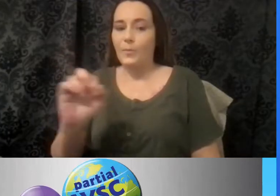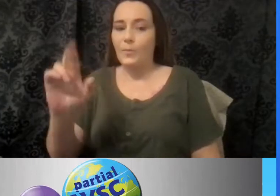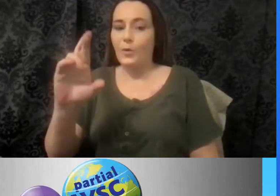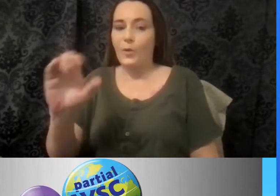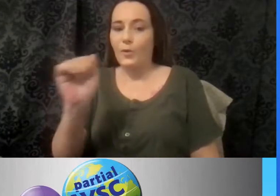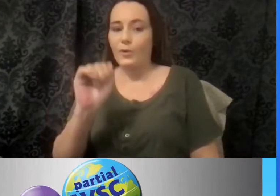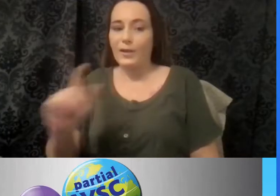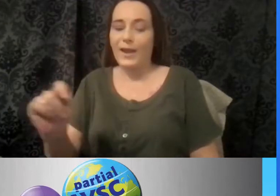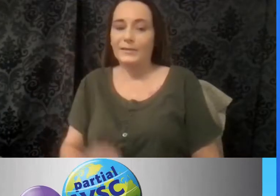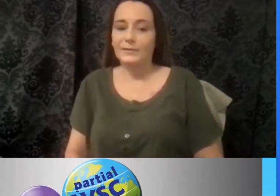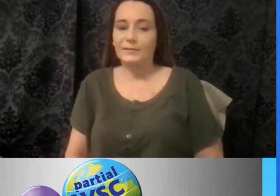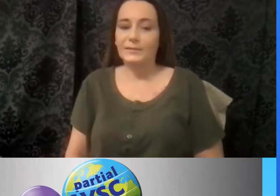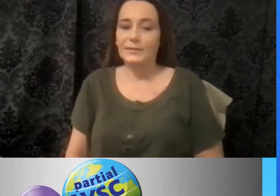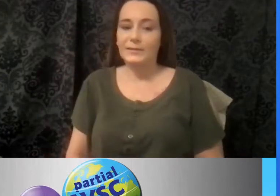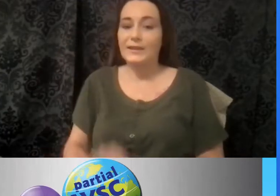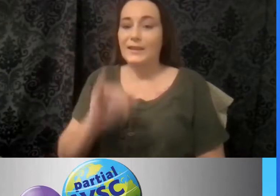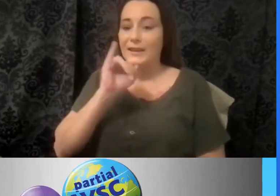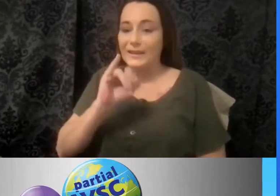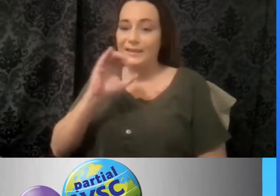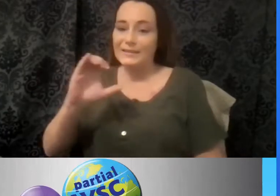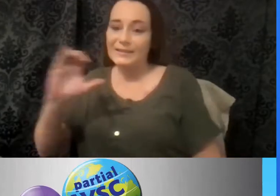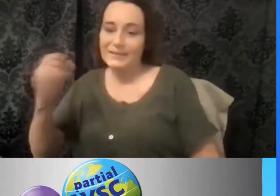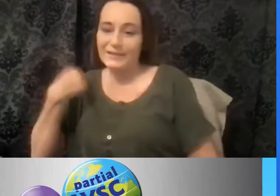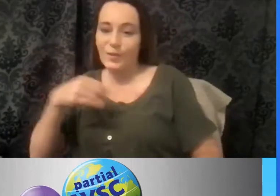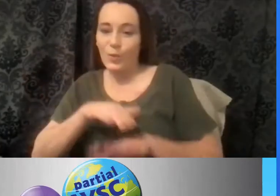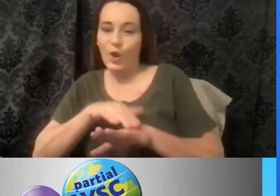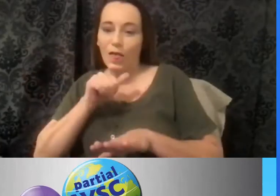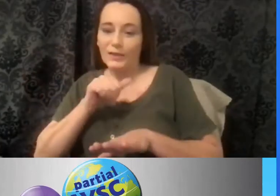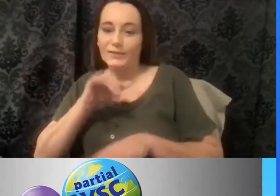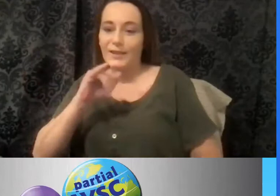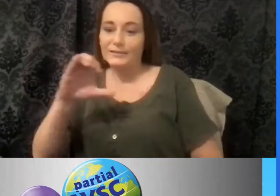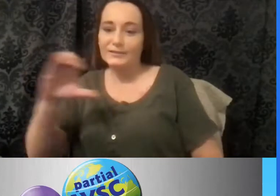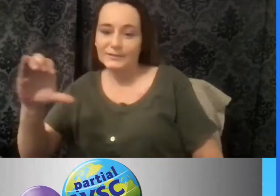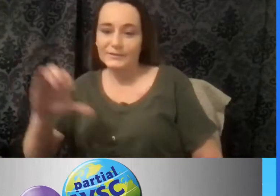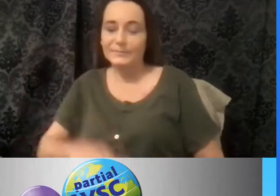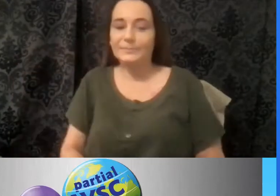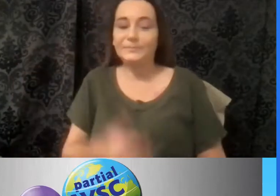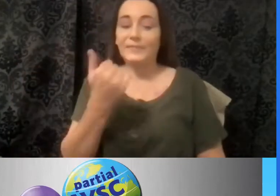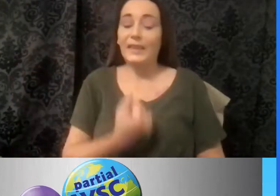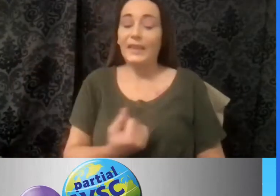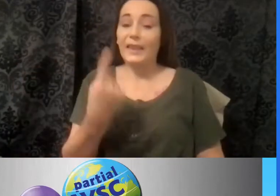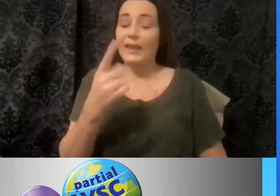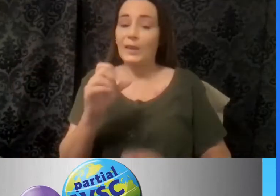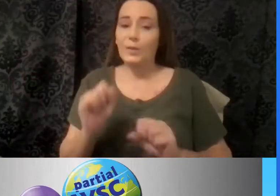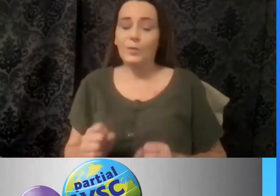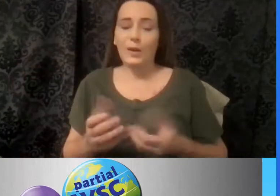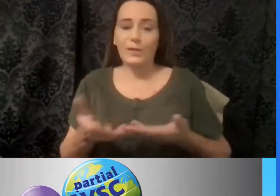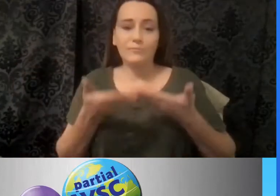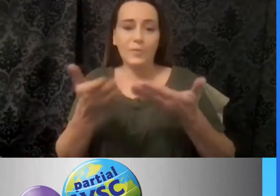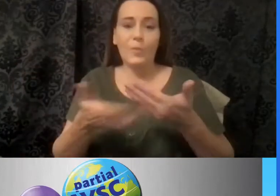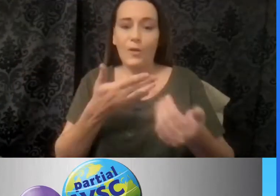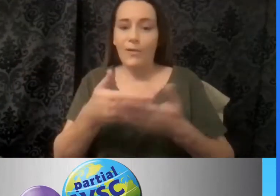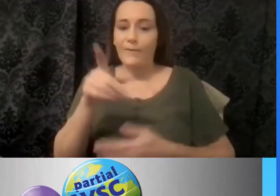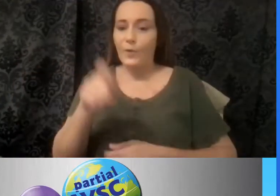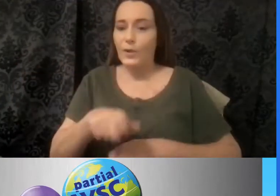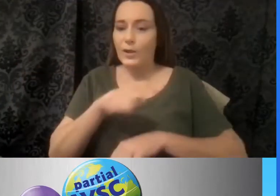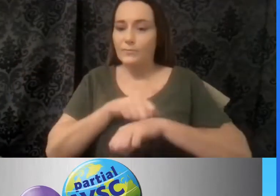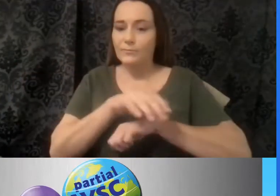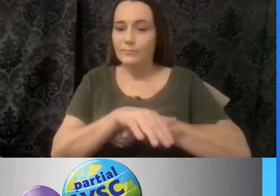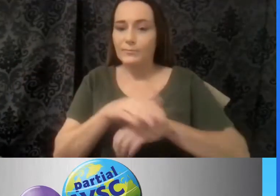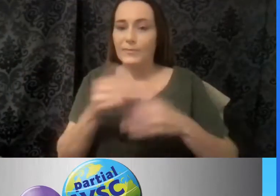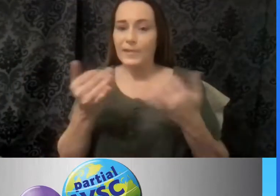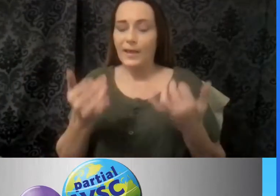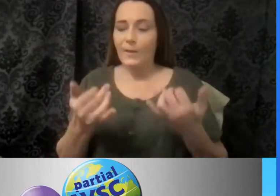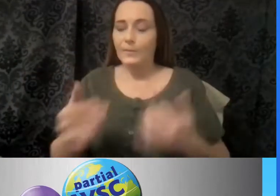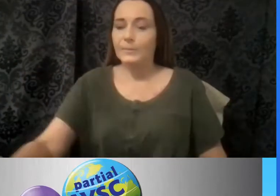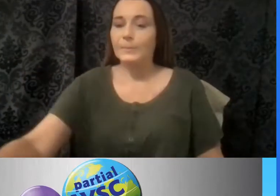it. So anybody can feel free to go ahead and deliver what they need to deliver. Now,